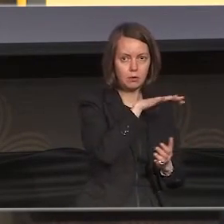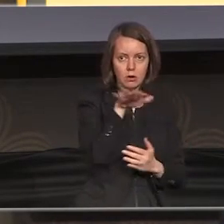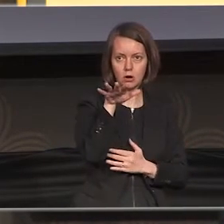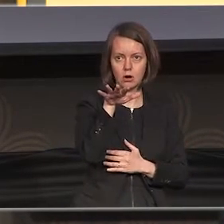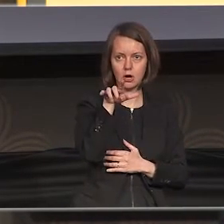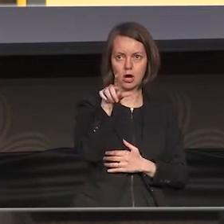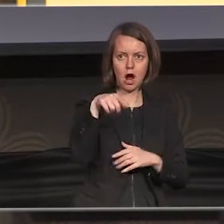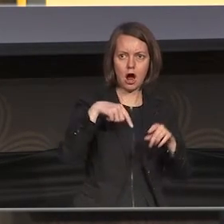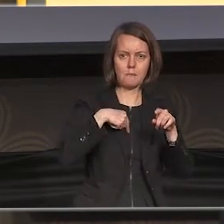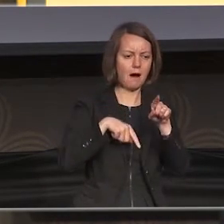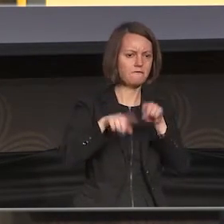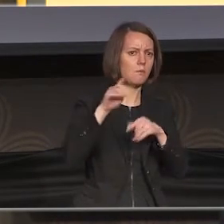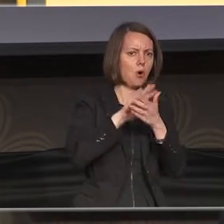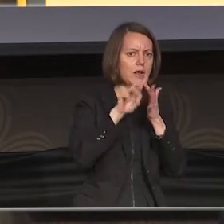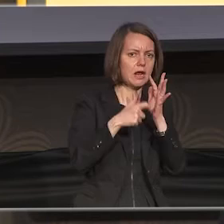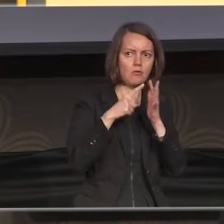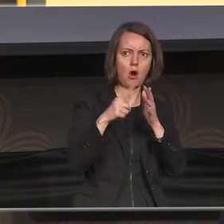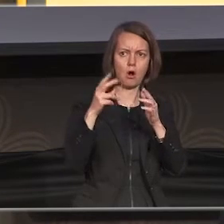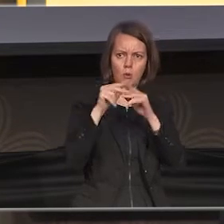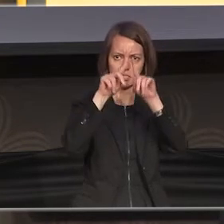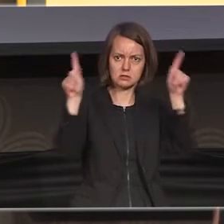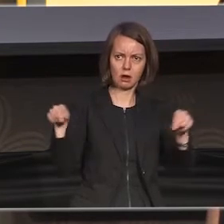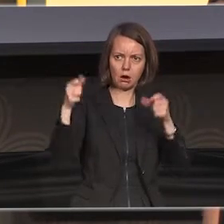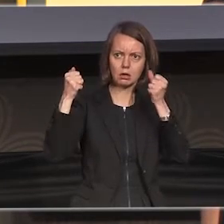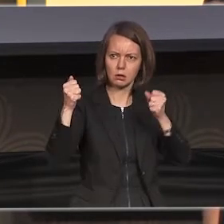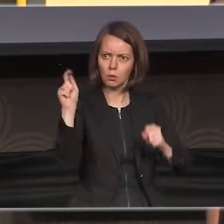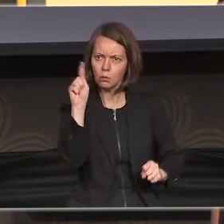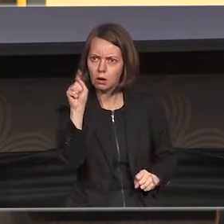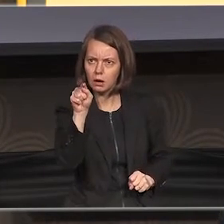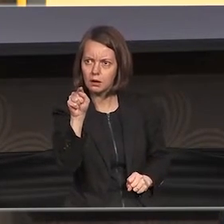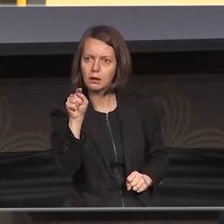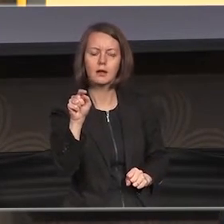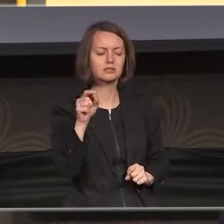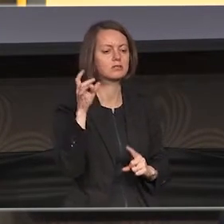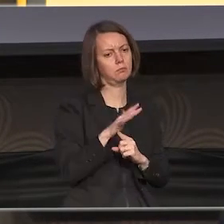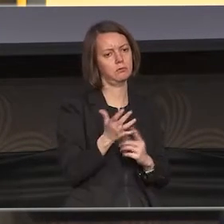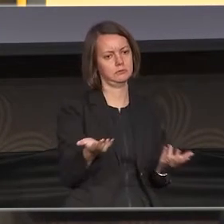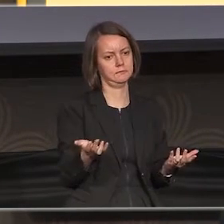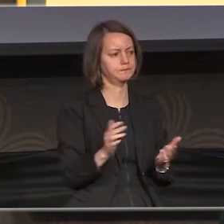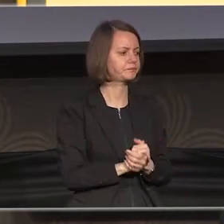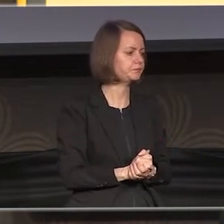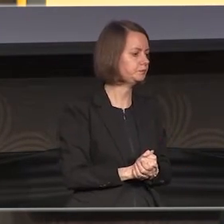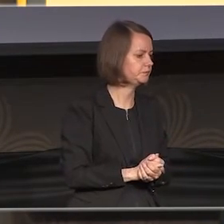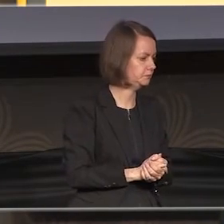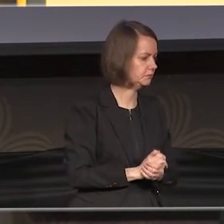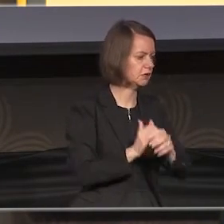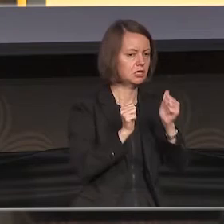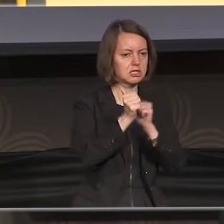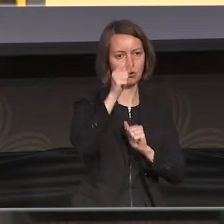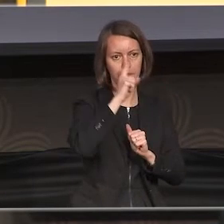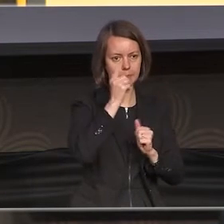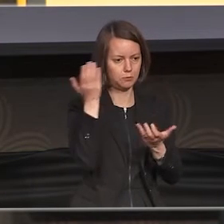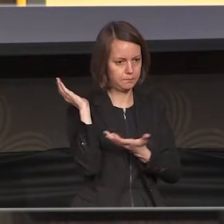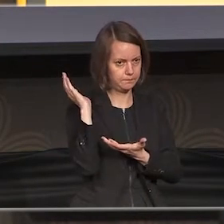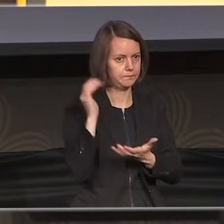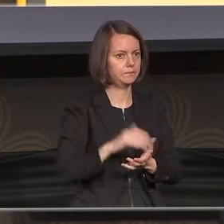footy legend making a statement. So it does matter. Sports people added their voice to the movement,